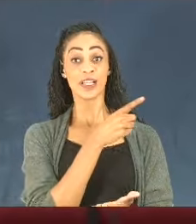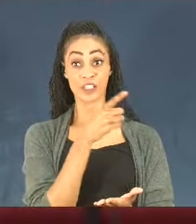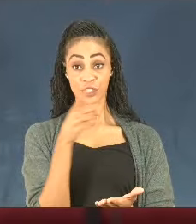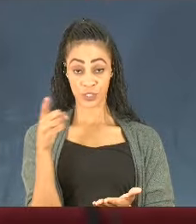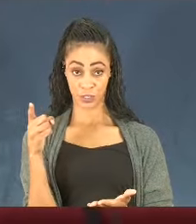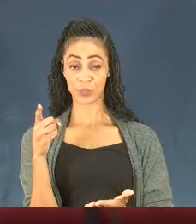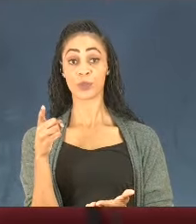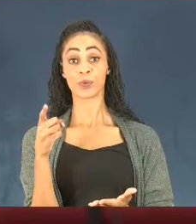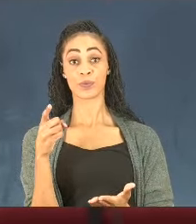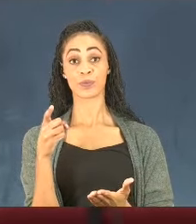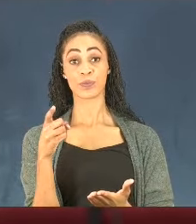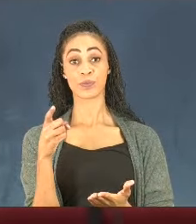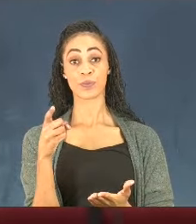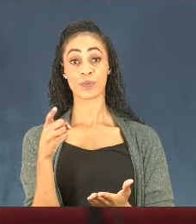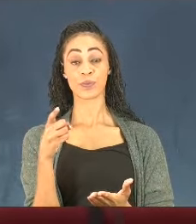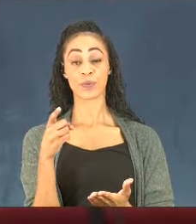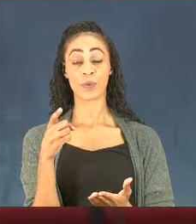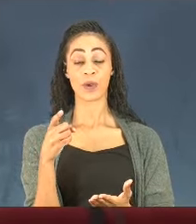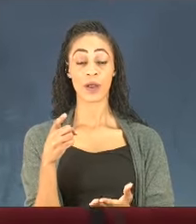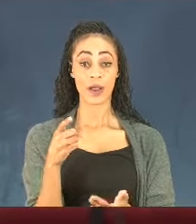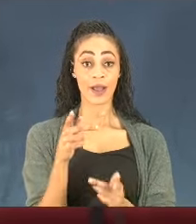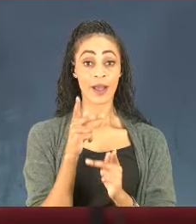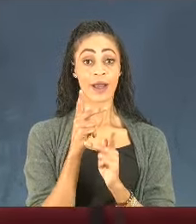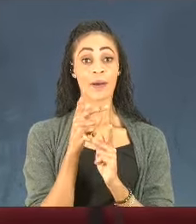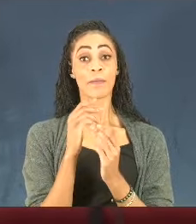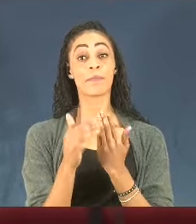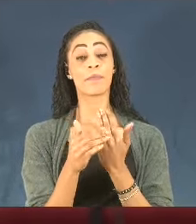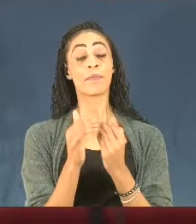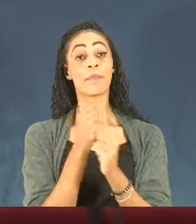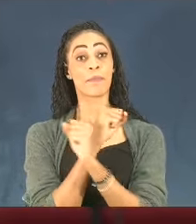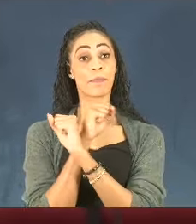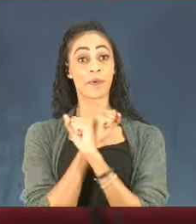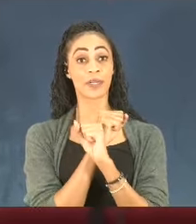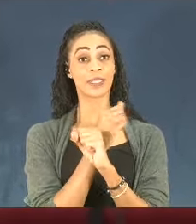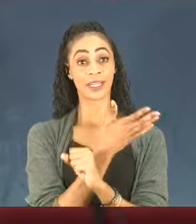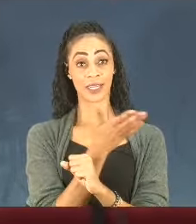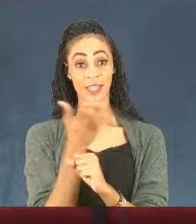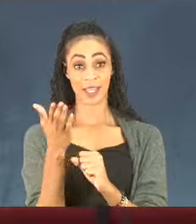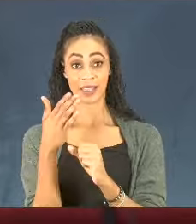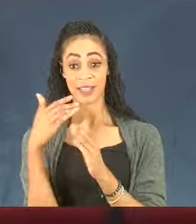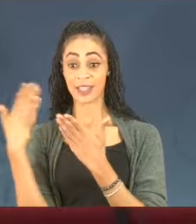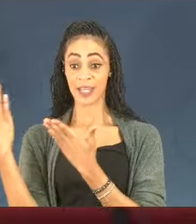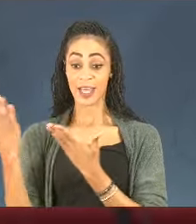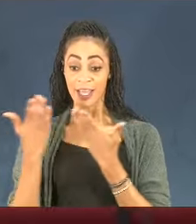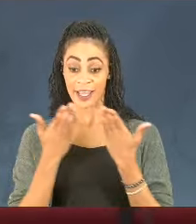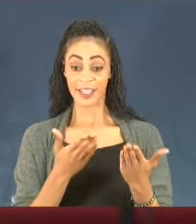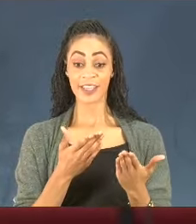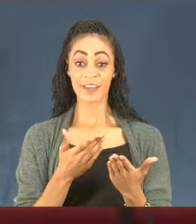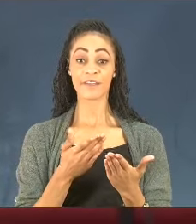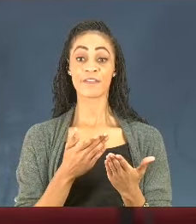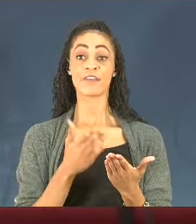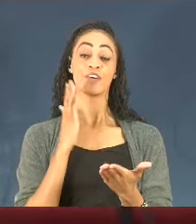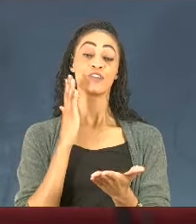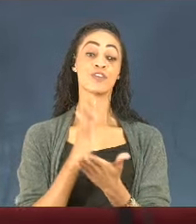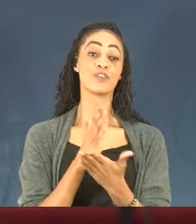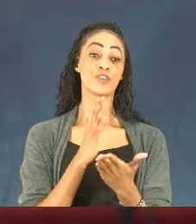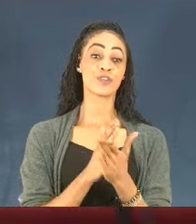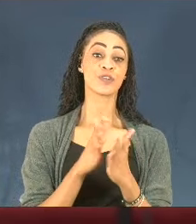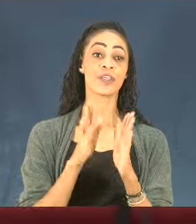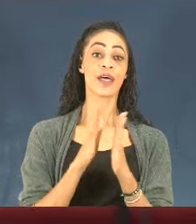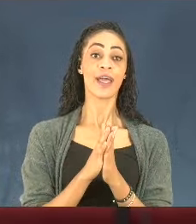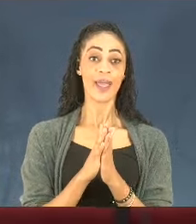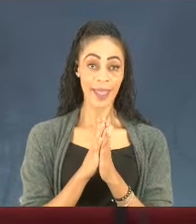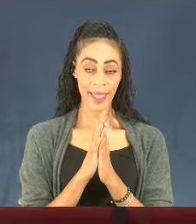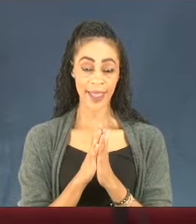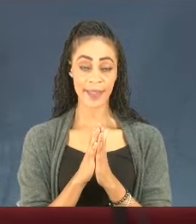role. That you are there to bring truth and beauty and